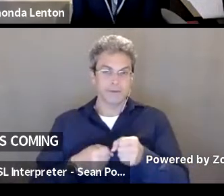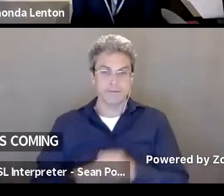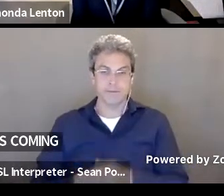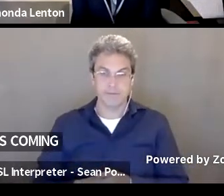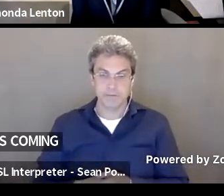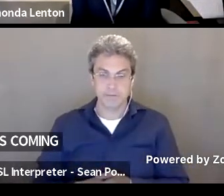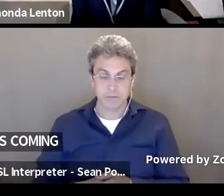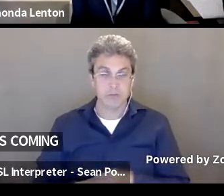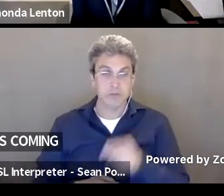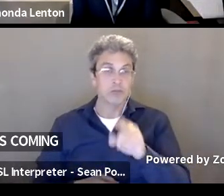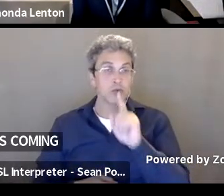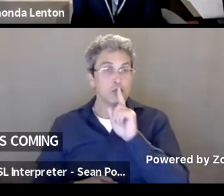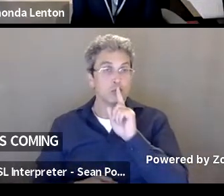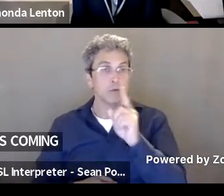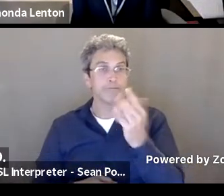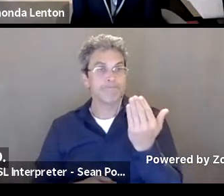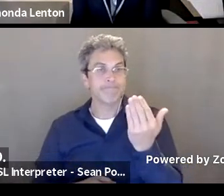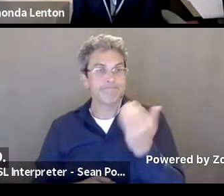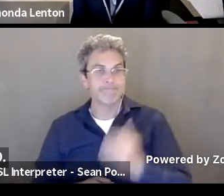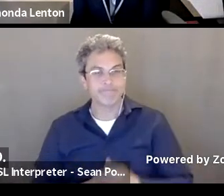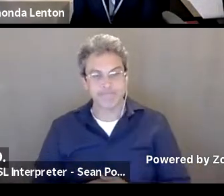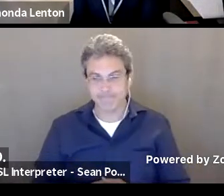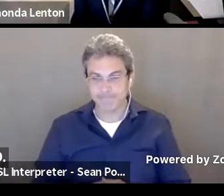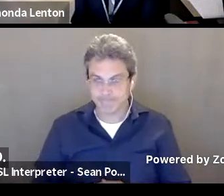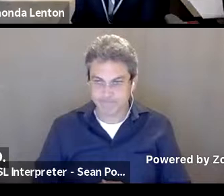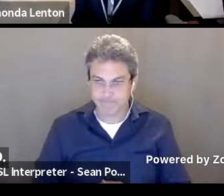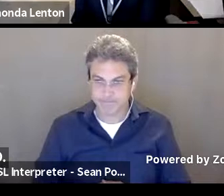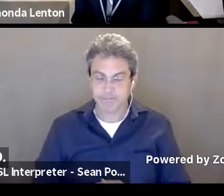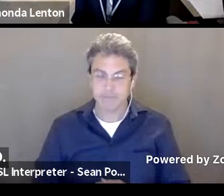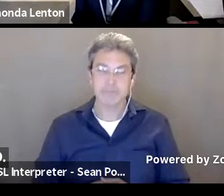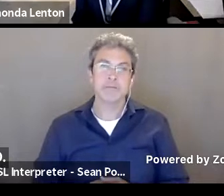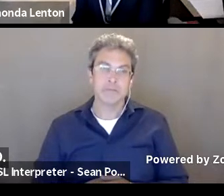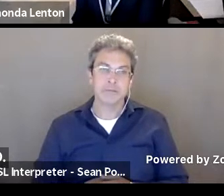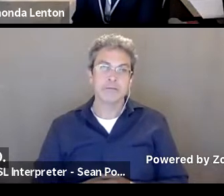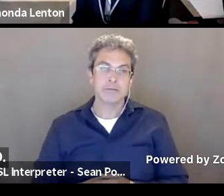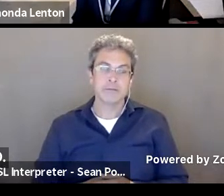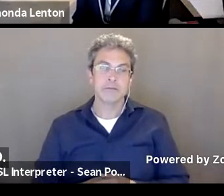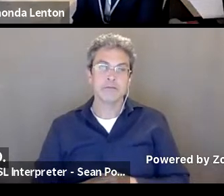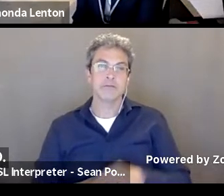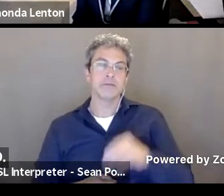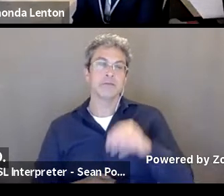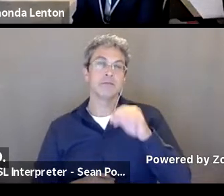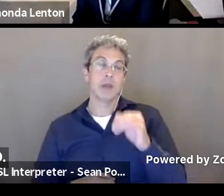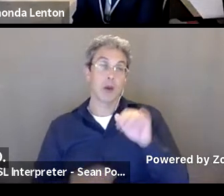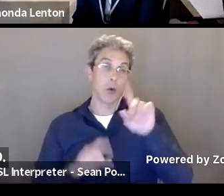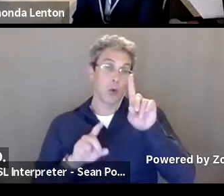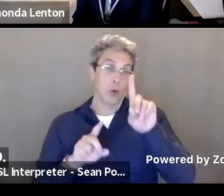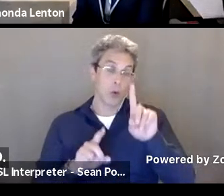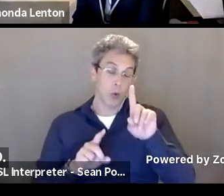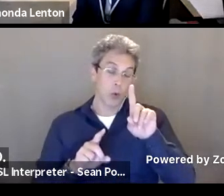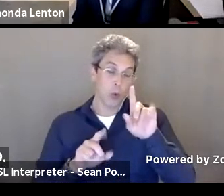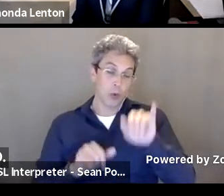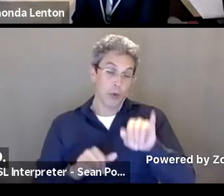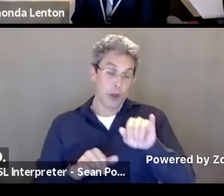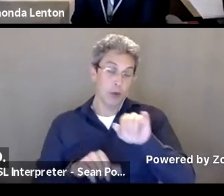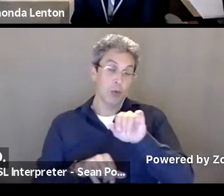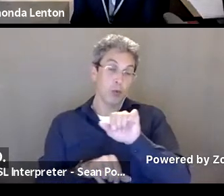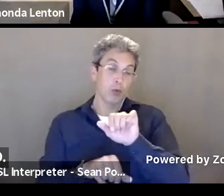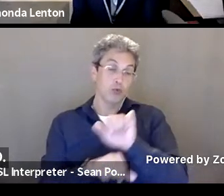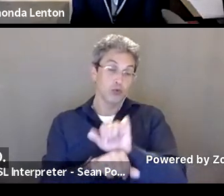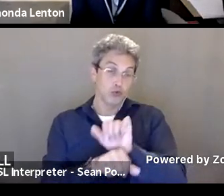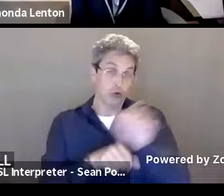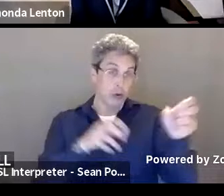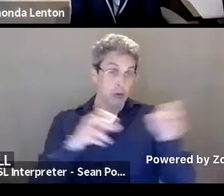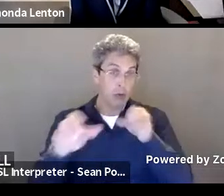ahead. Okay, in addition to creating jobs that will hire specifically Black people and diverse people,